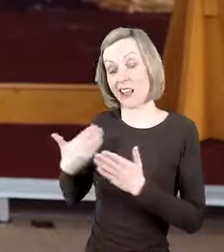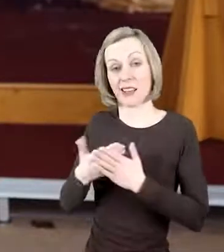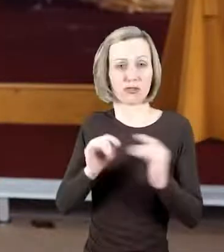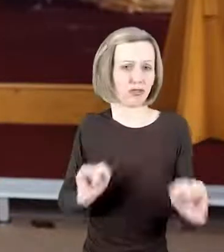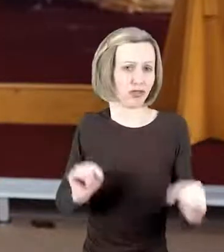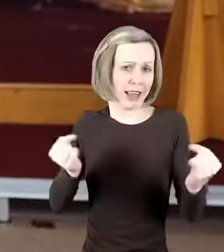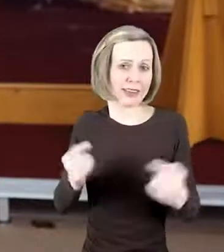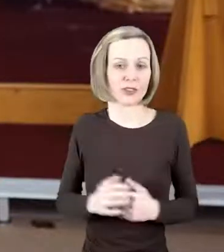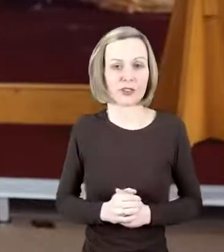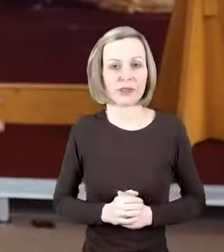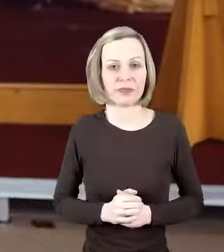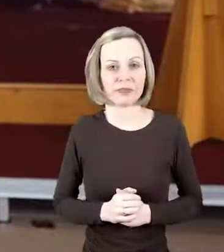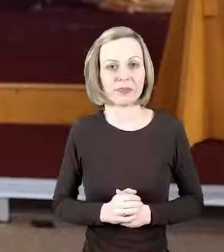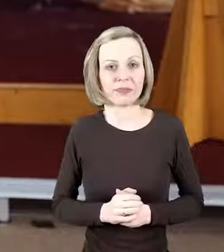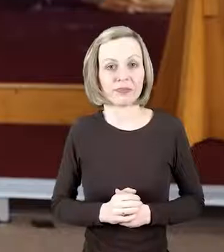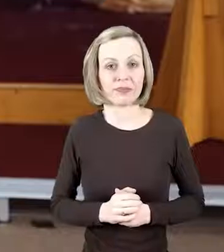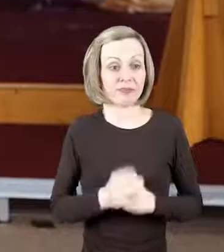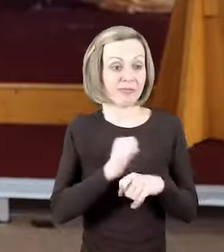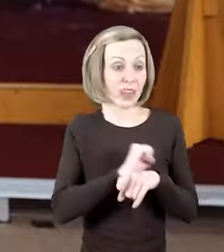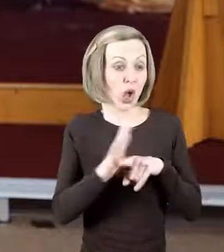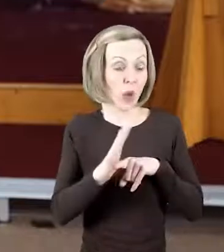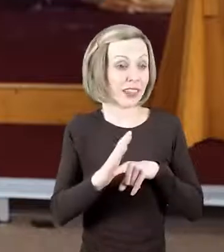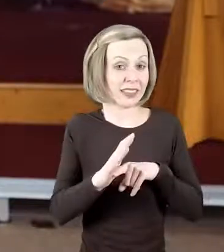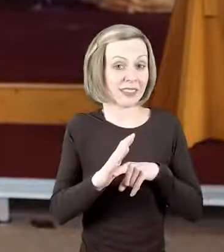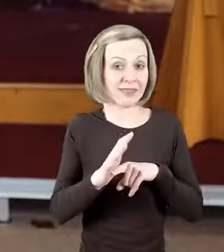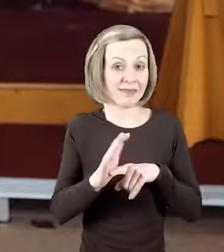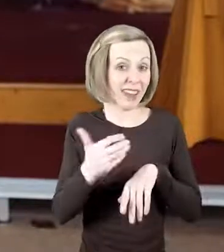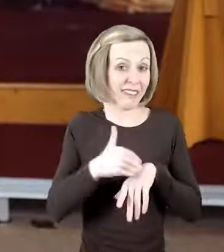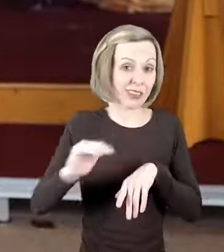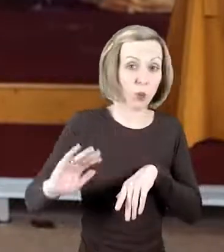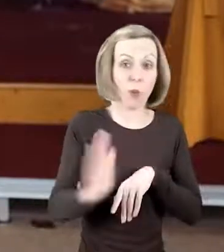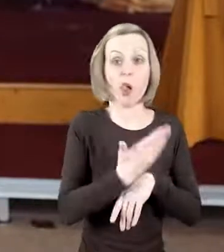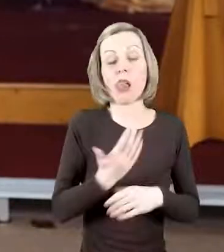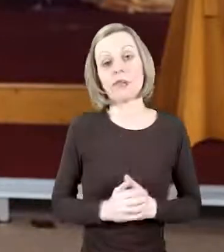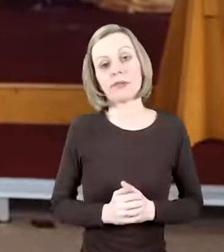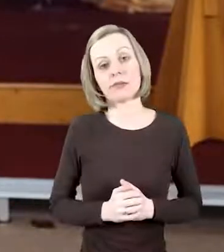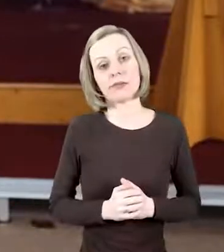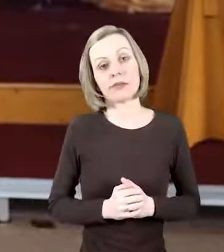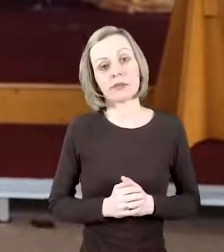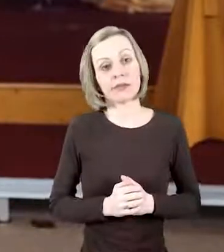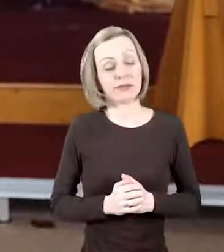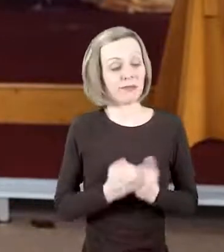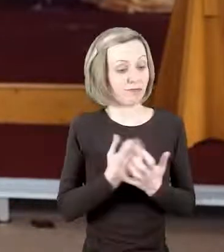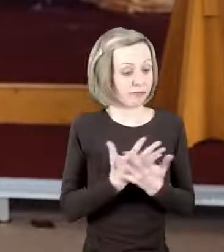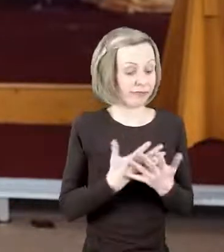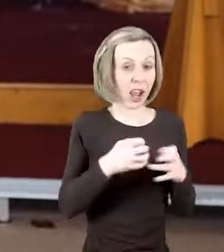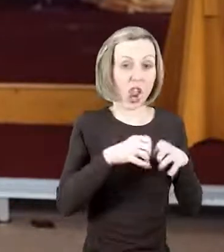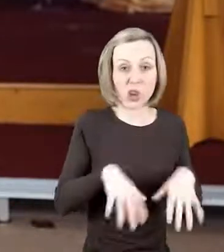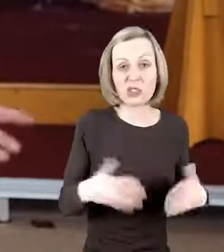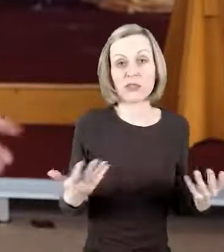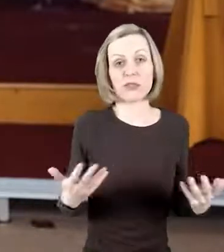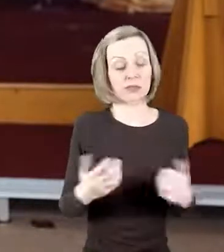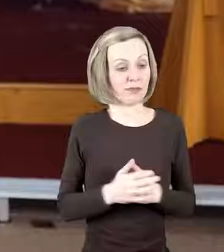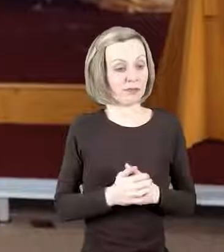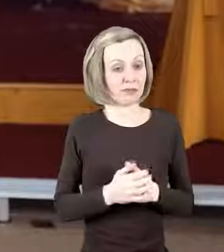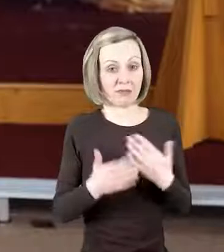challenging. We've all been affected by COVID one way or another. So much has been lost.